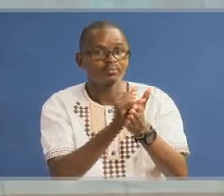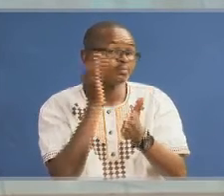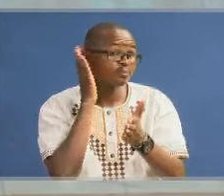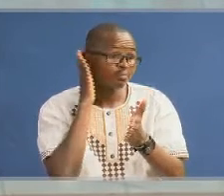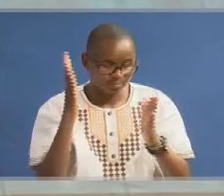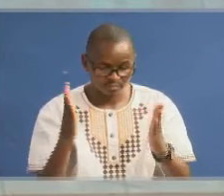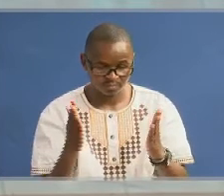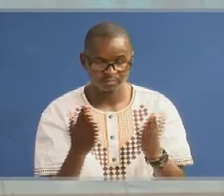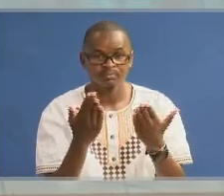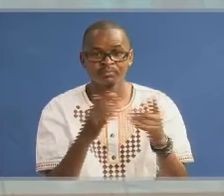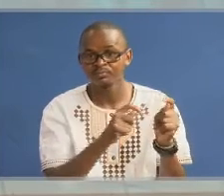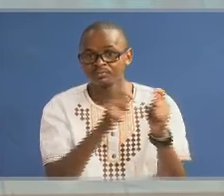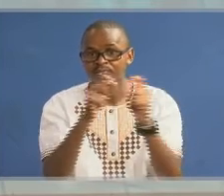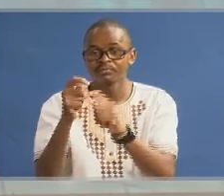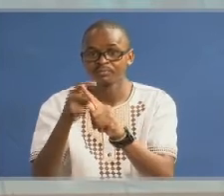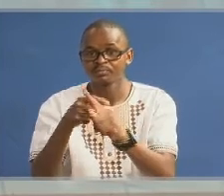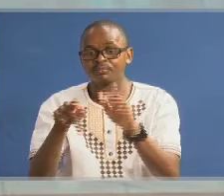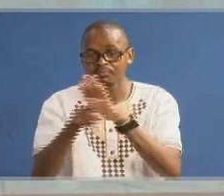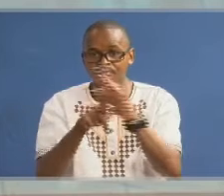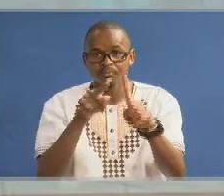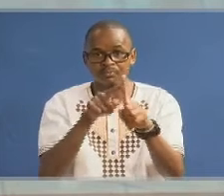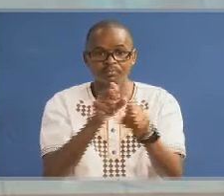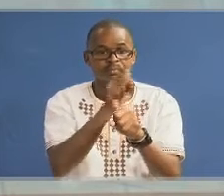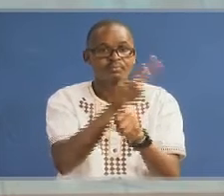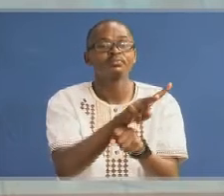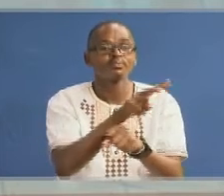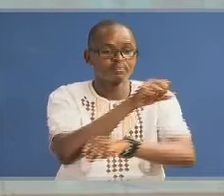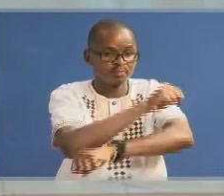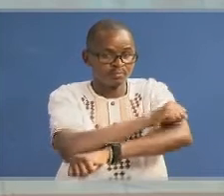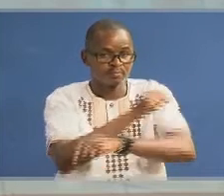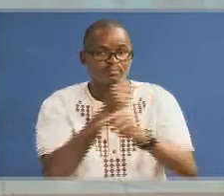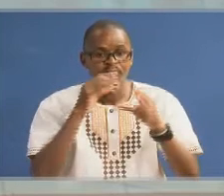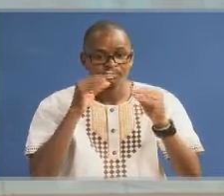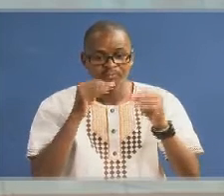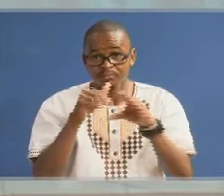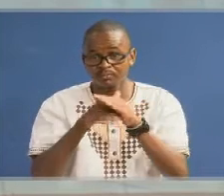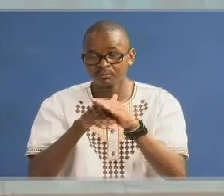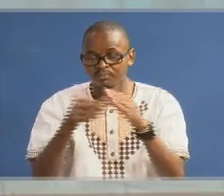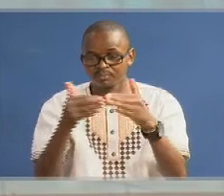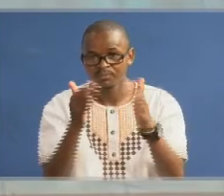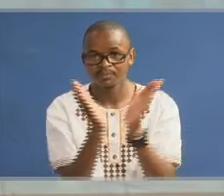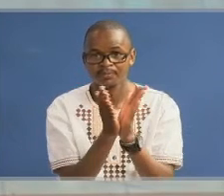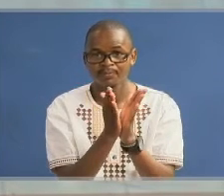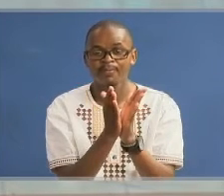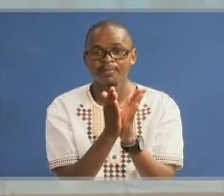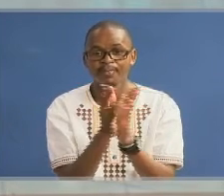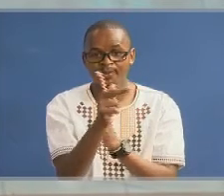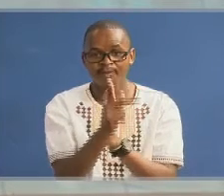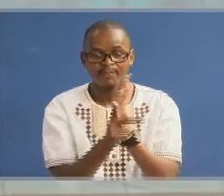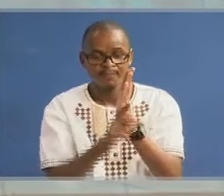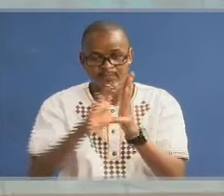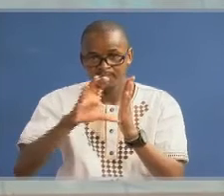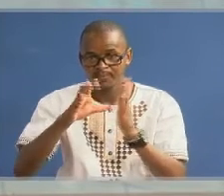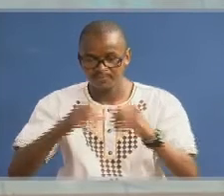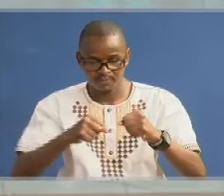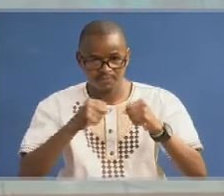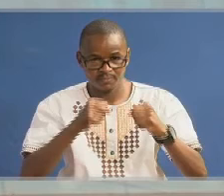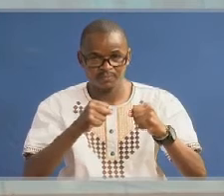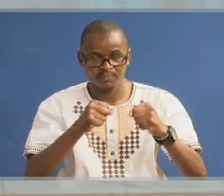bid to enhance the transition rate from primary to secondary schools. Speaking during a community policing event, County Police